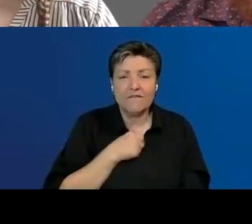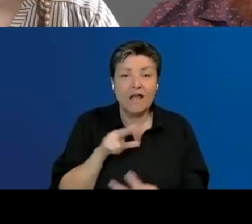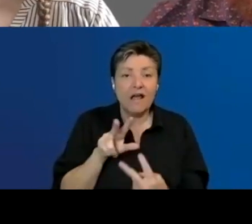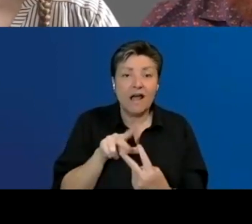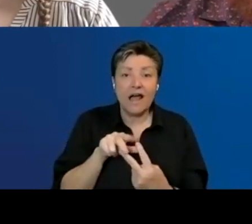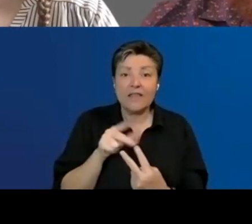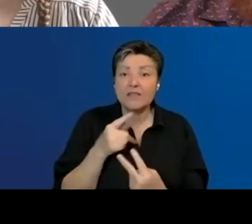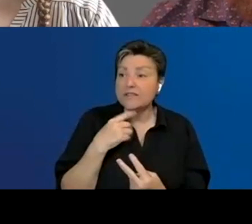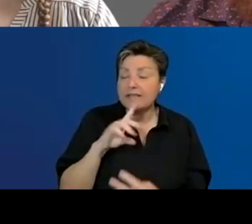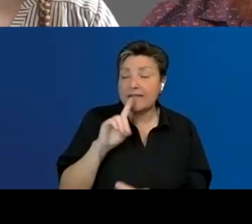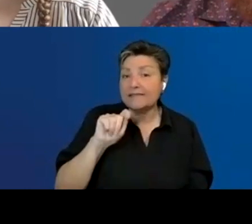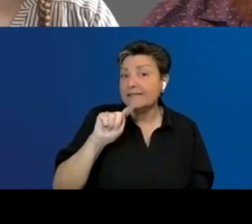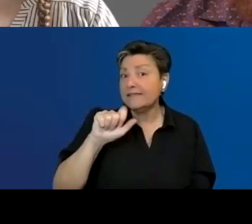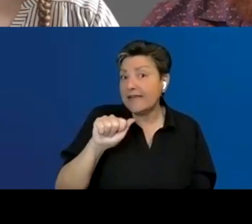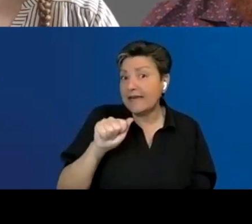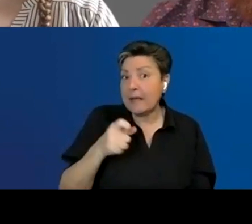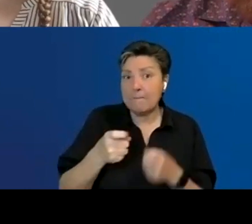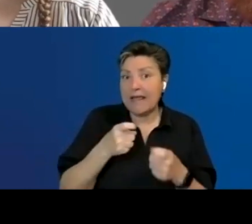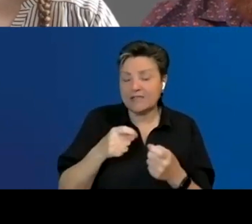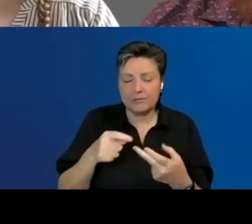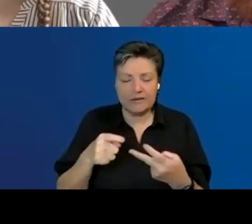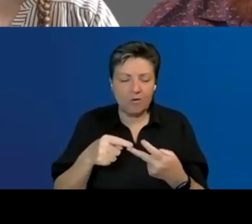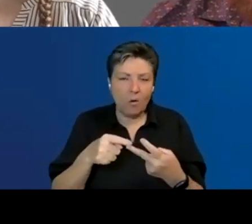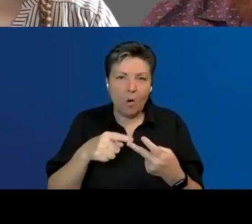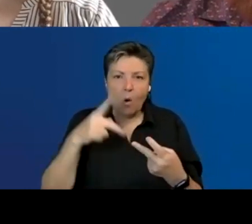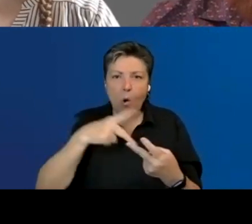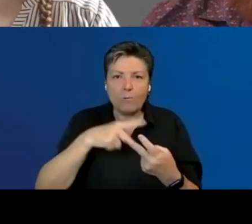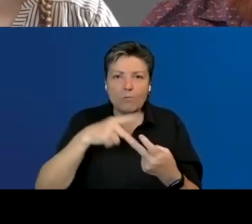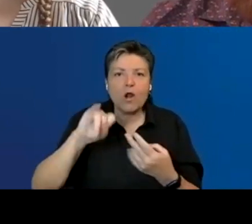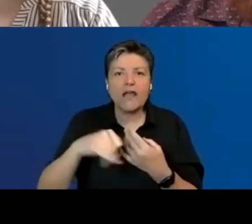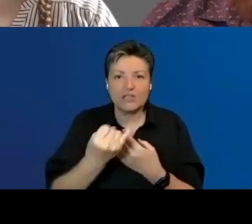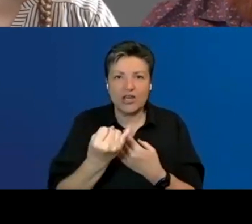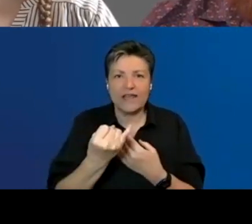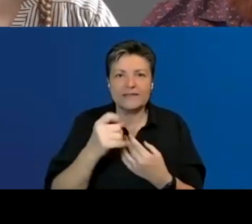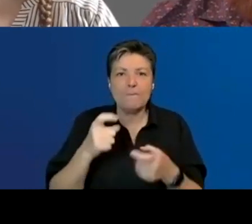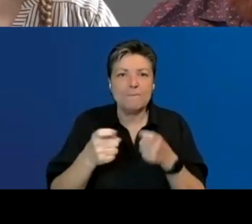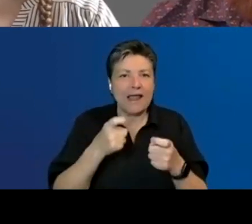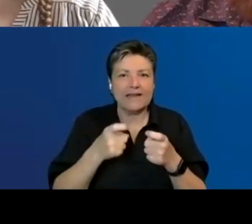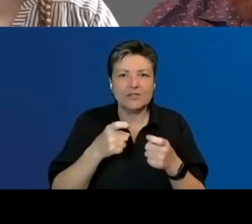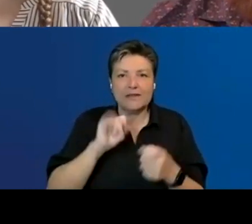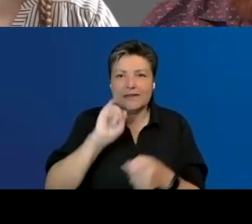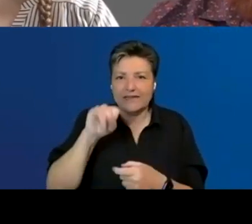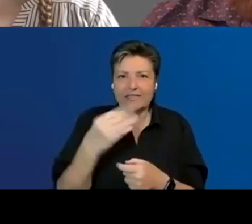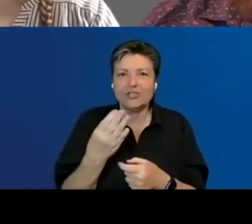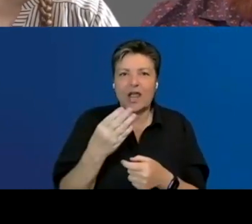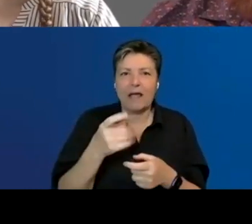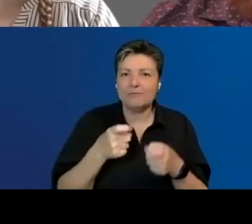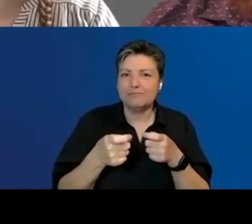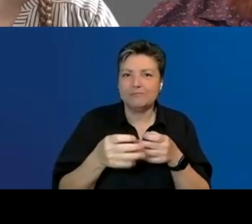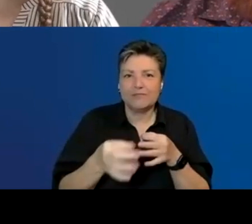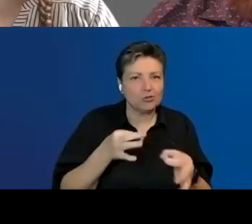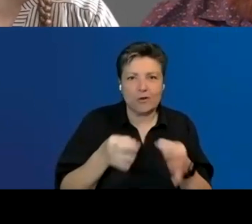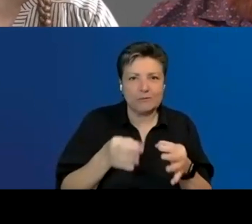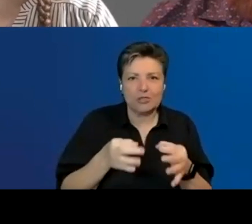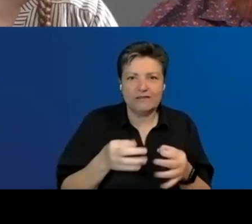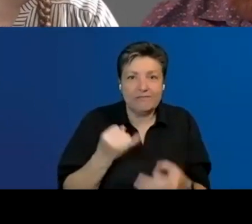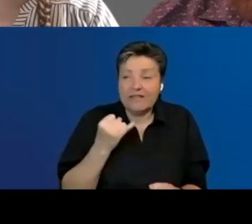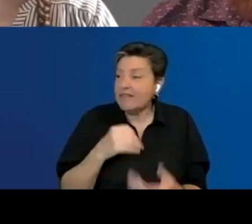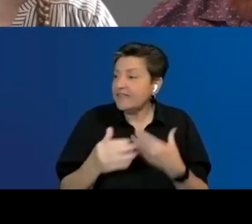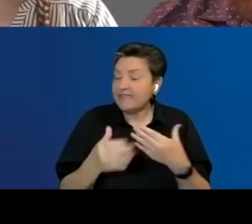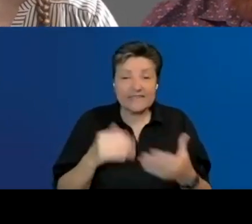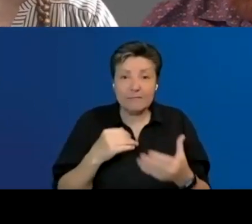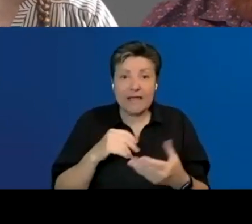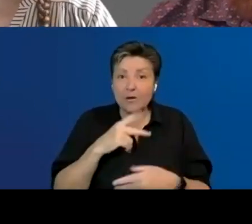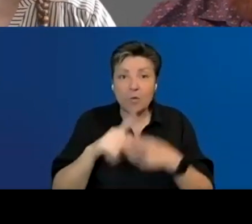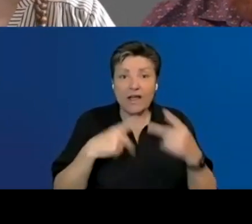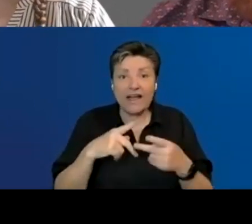mentioned data management or project management in the job description. And no matter what type of podcast you're producing, you're doing both